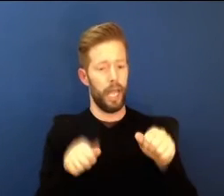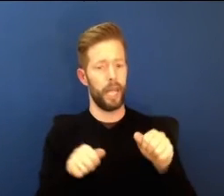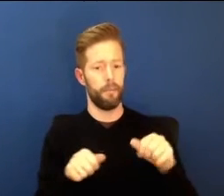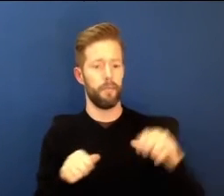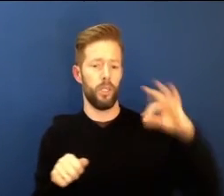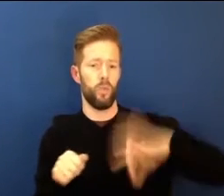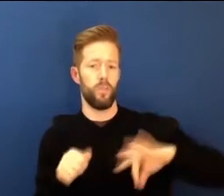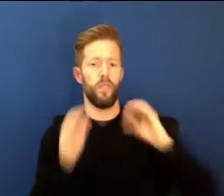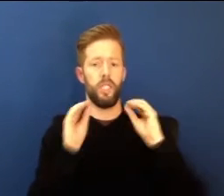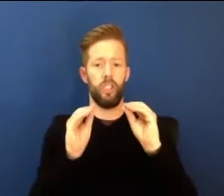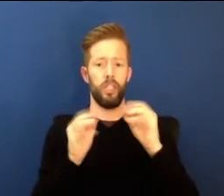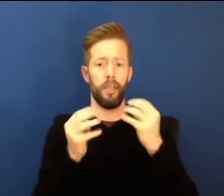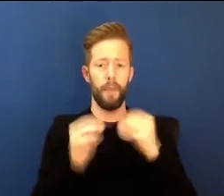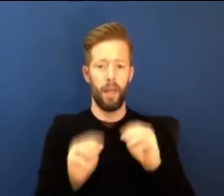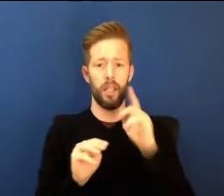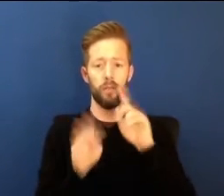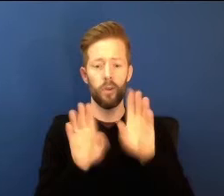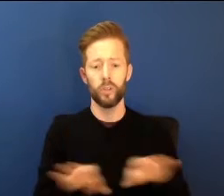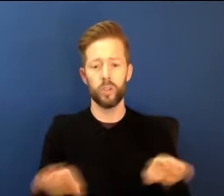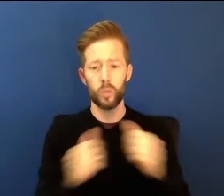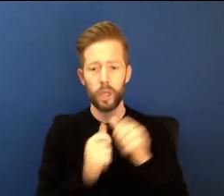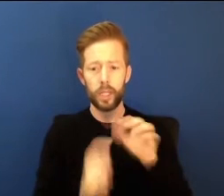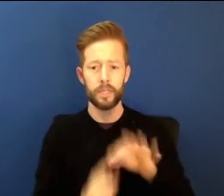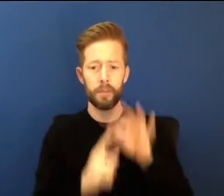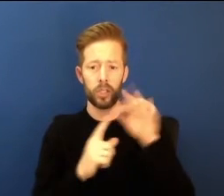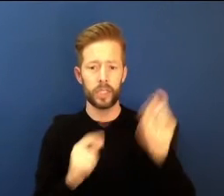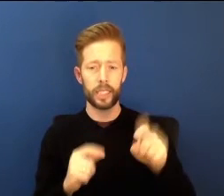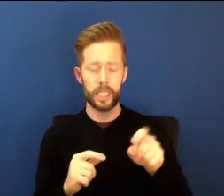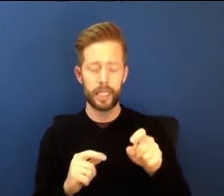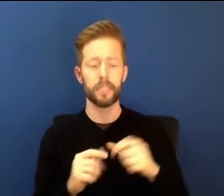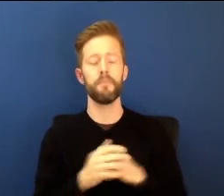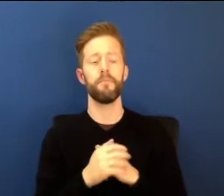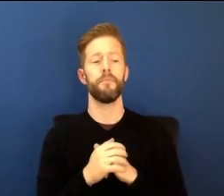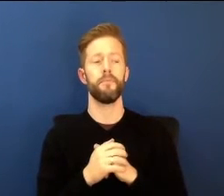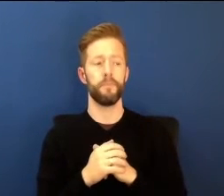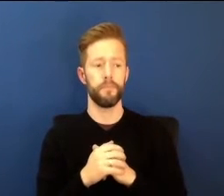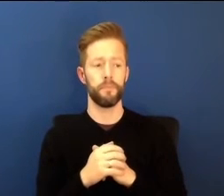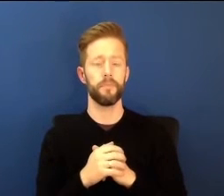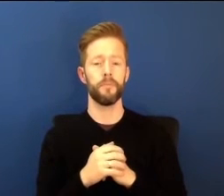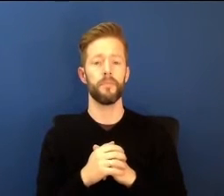activities can be really a useful teaching method for children with special needs.